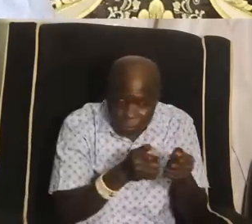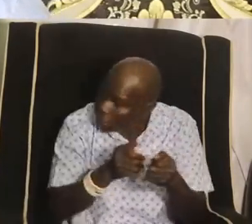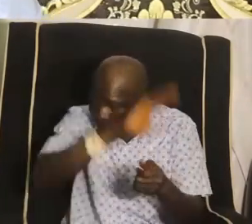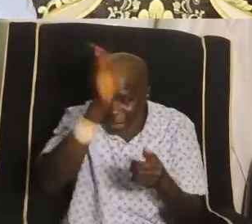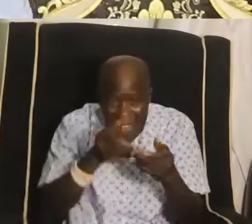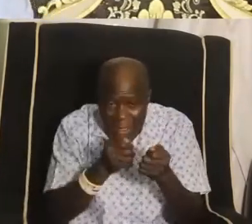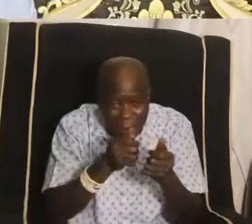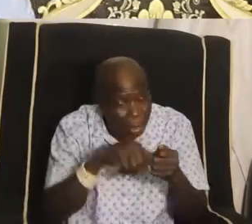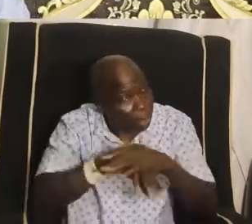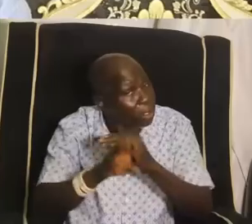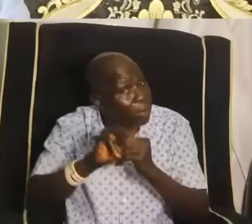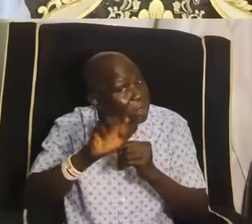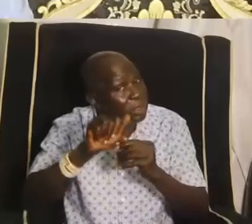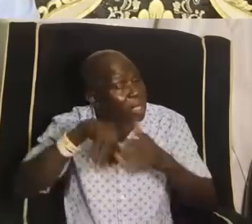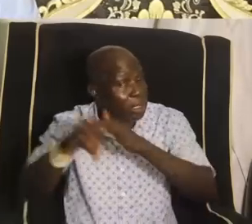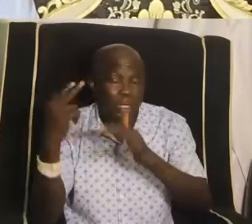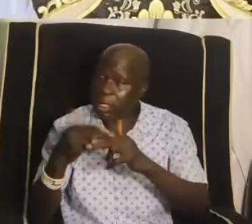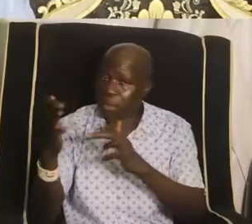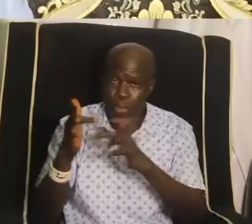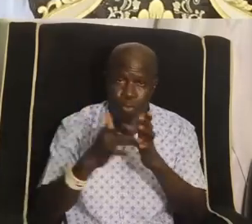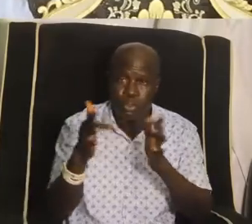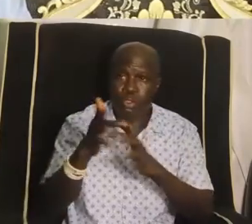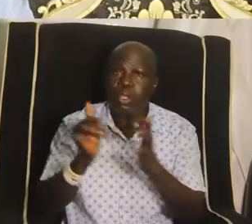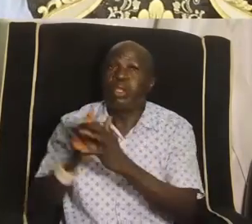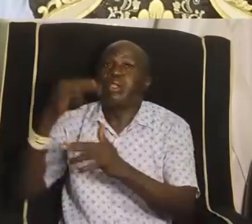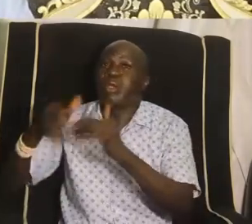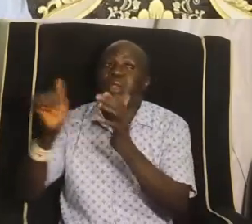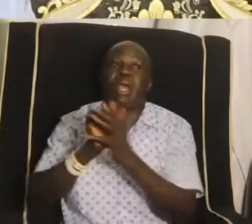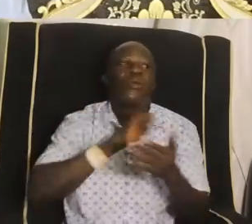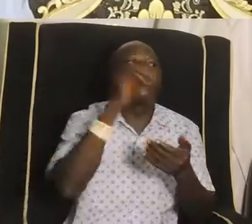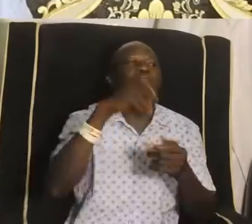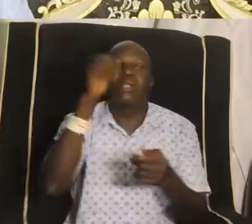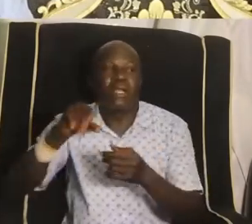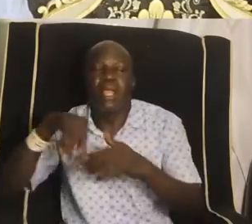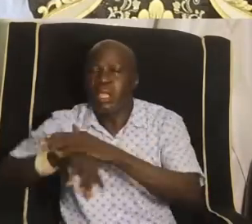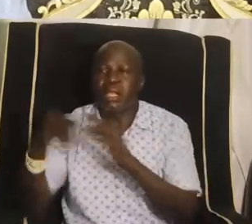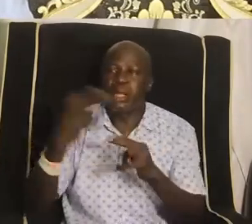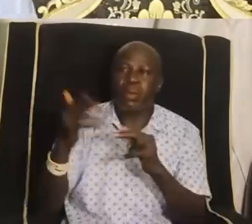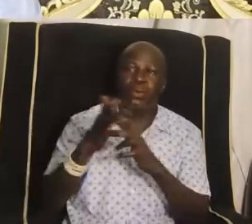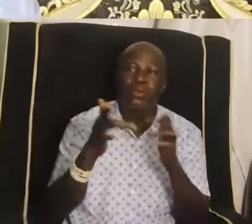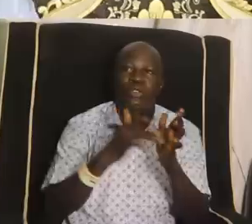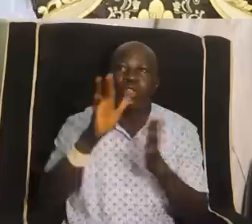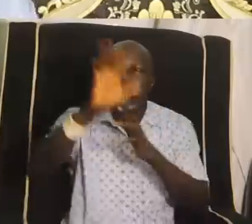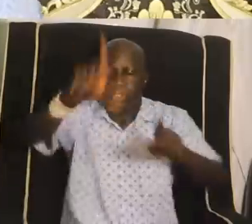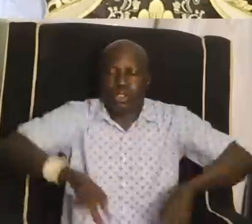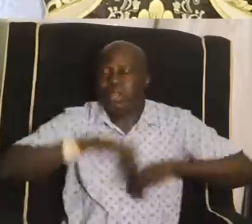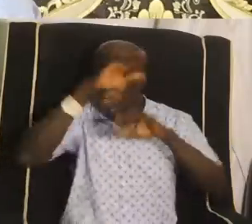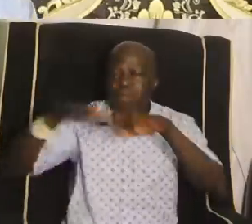are charged with your message. In the name of Jesus, in the name of Jesus, I decree. In the name of